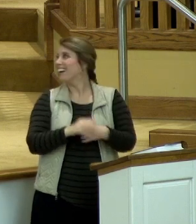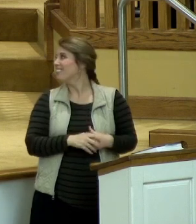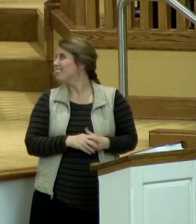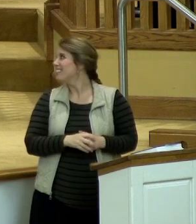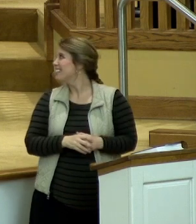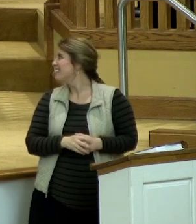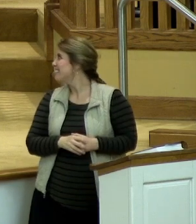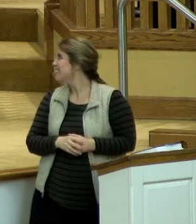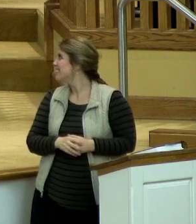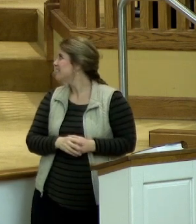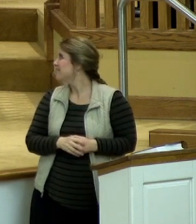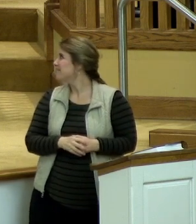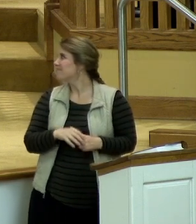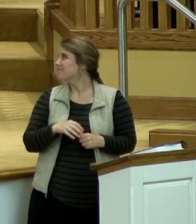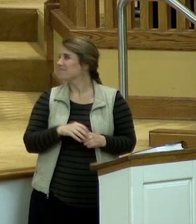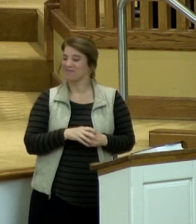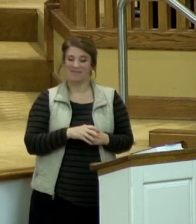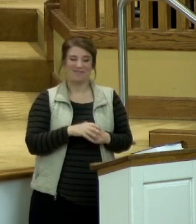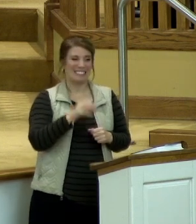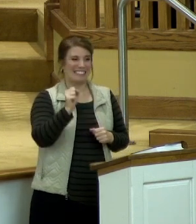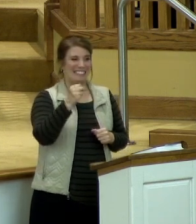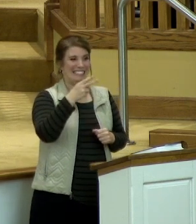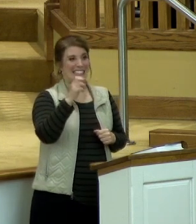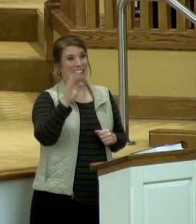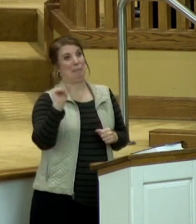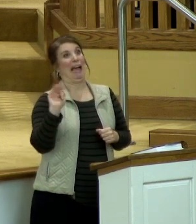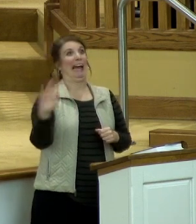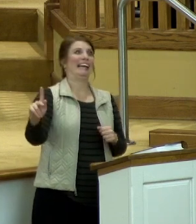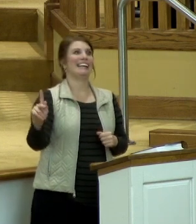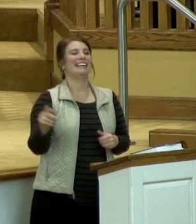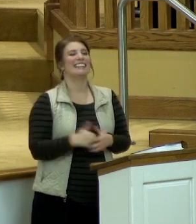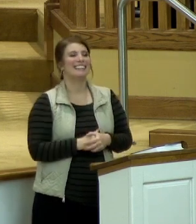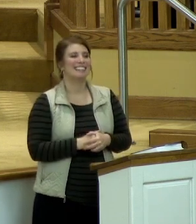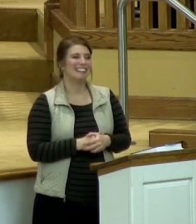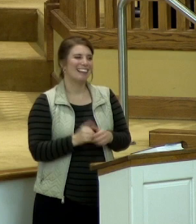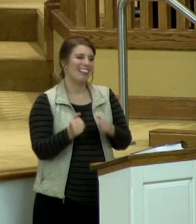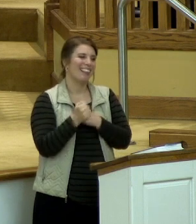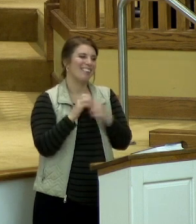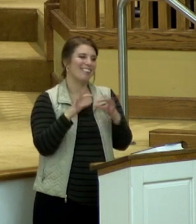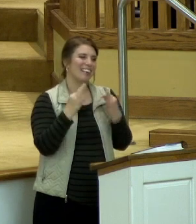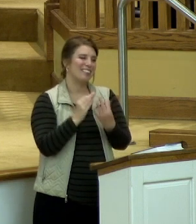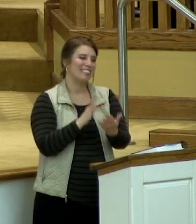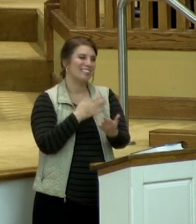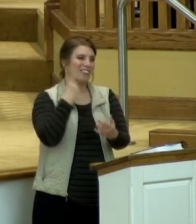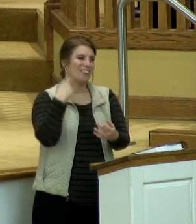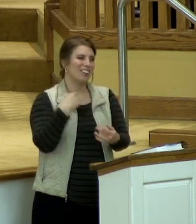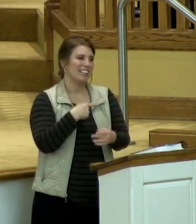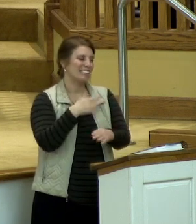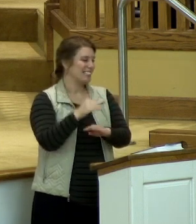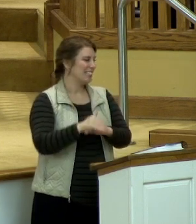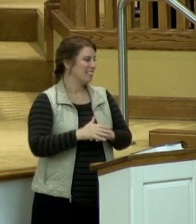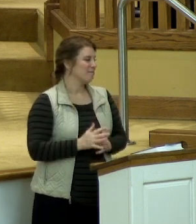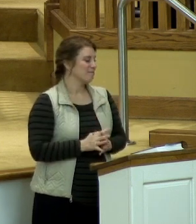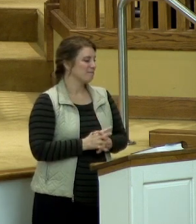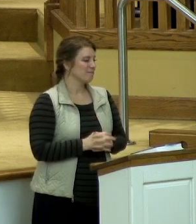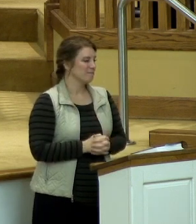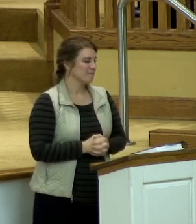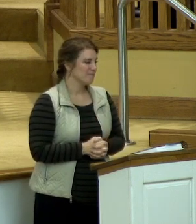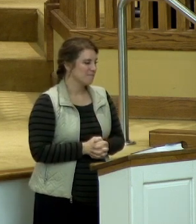So she's back. She's back, right, Mrs. Coons? Love this family. They're going to sing for us tonight.